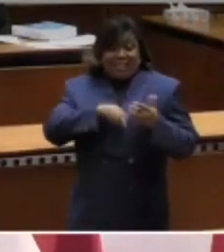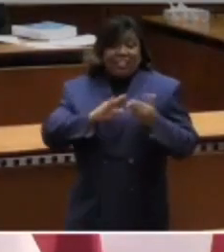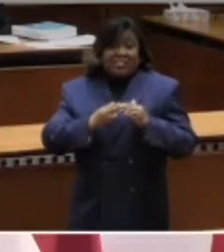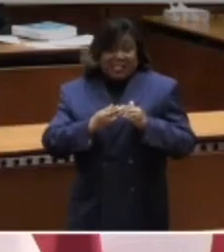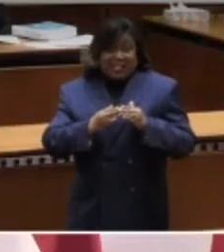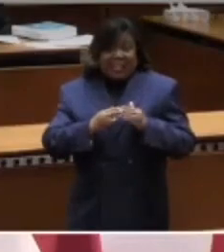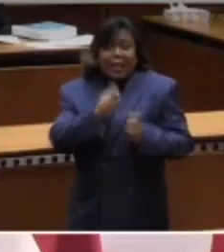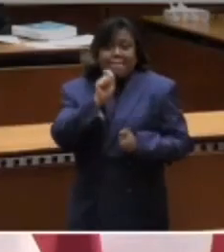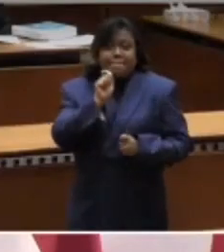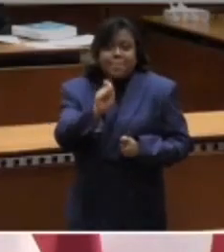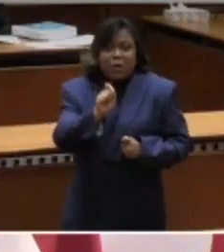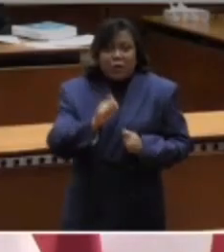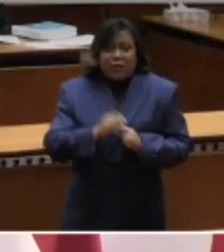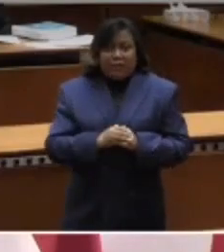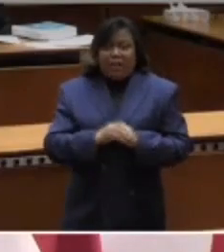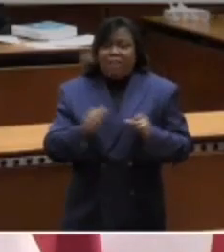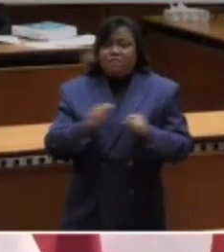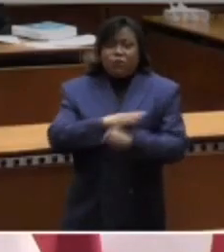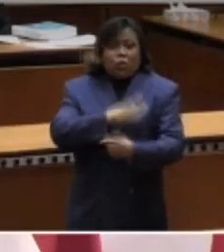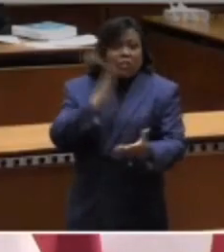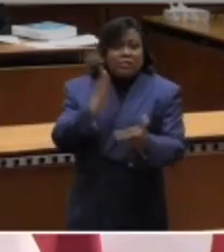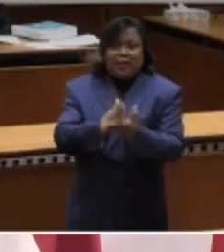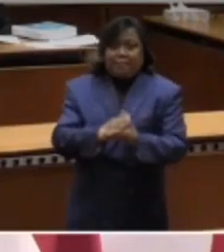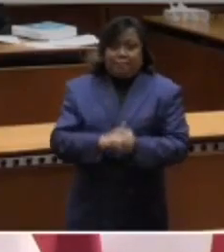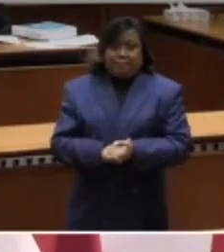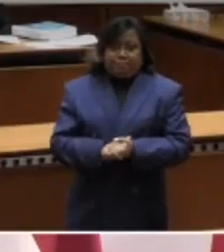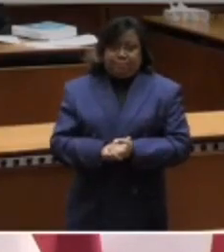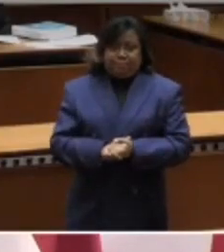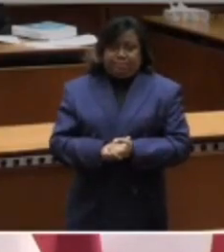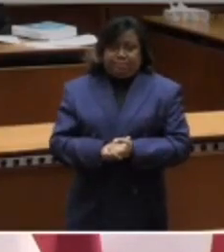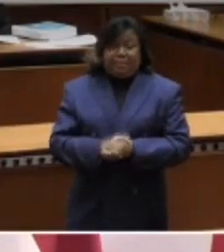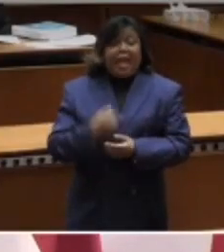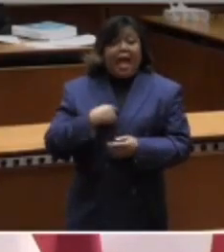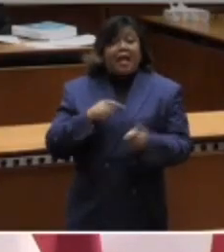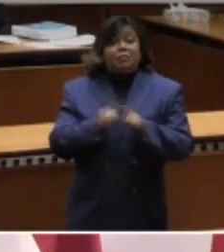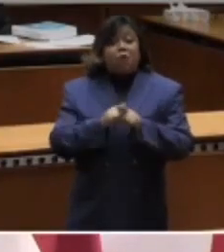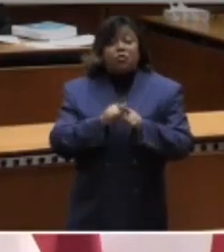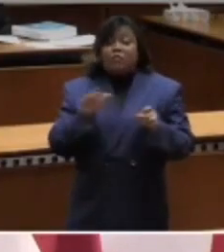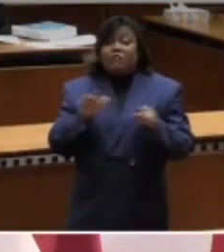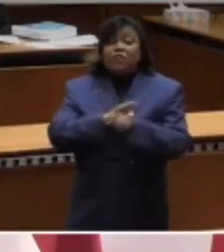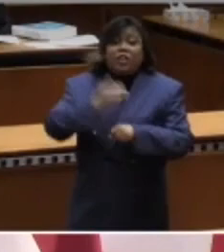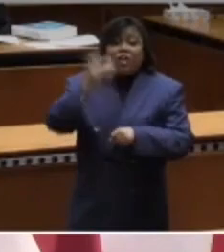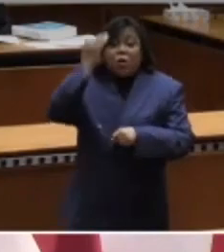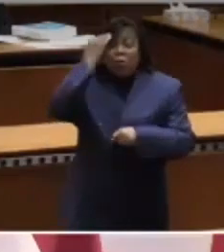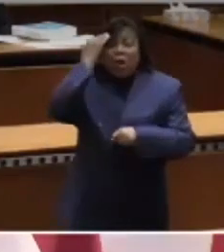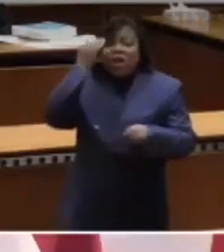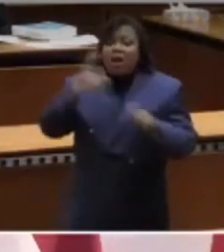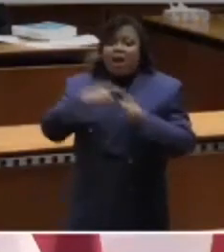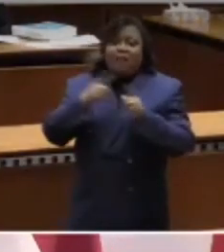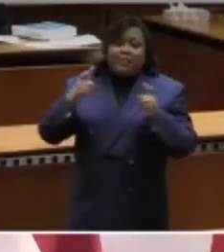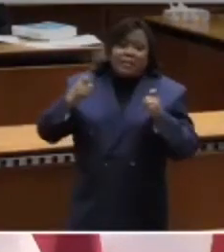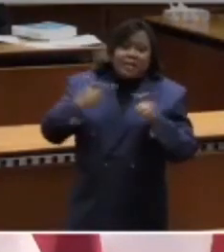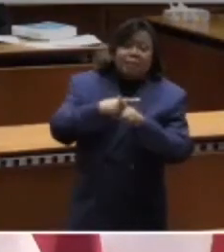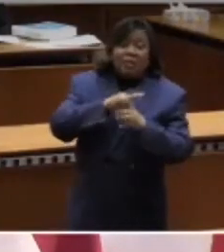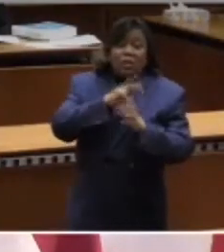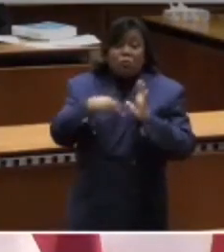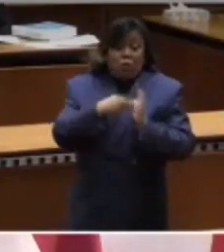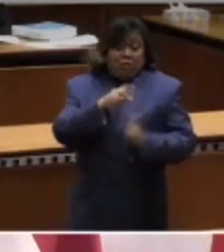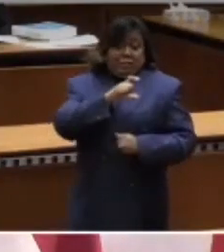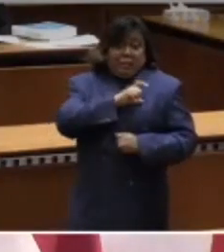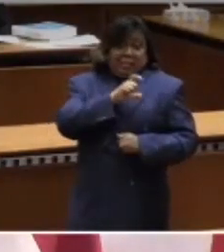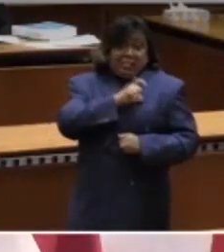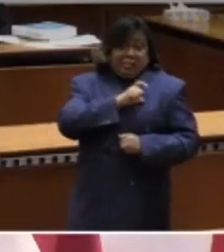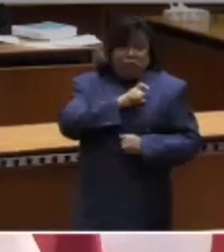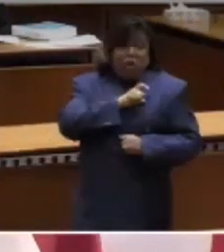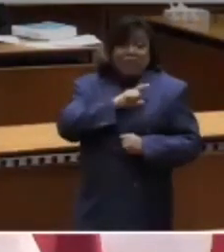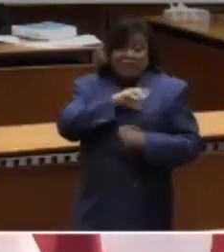city, period, full stop. I am also fully aware of the complicit role that police